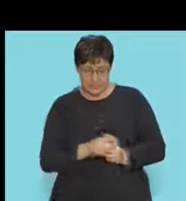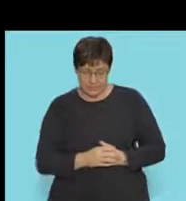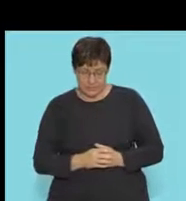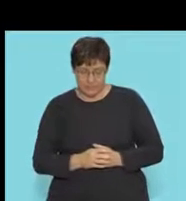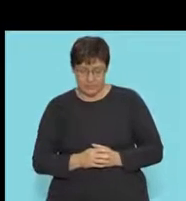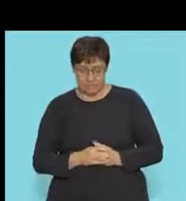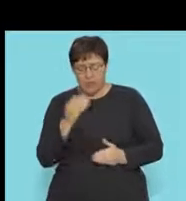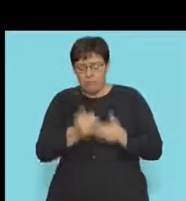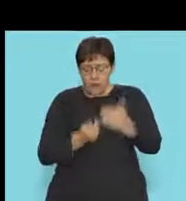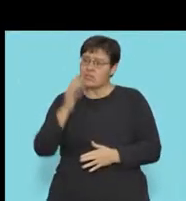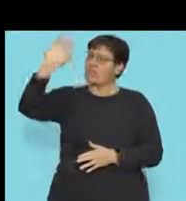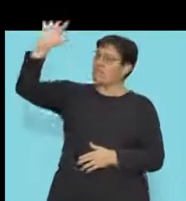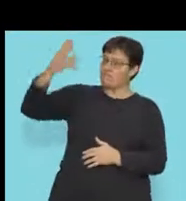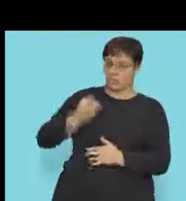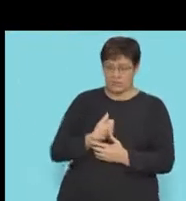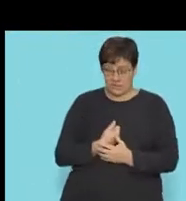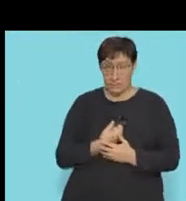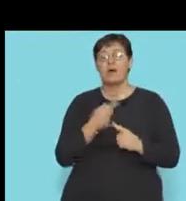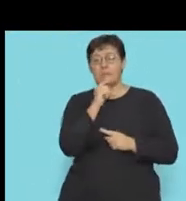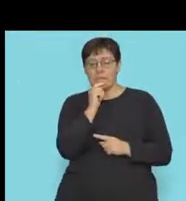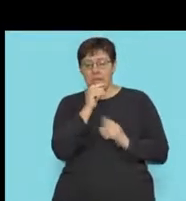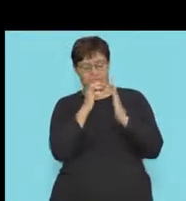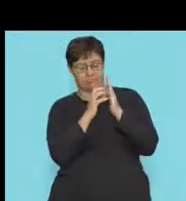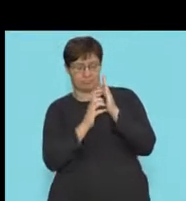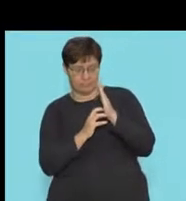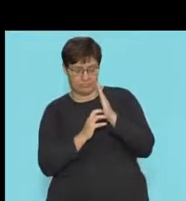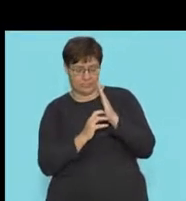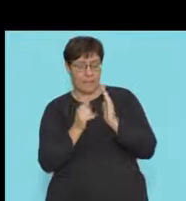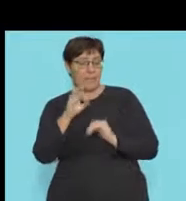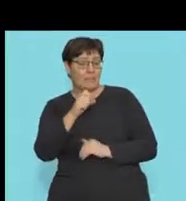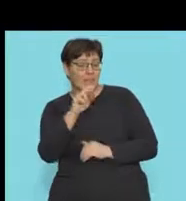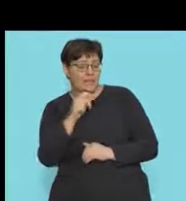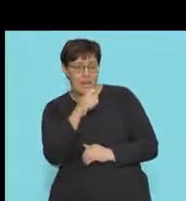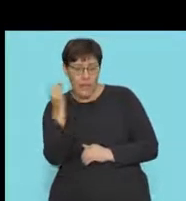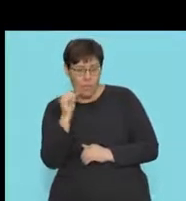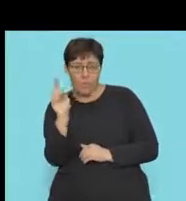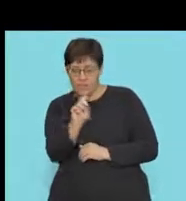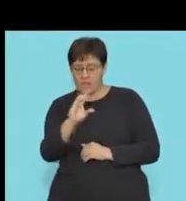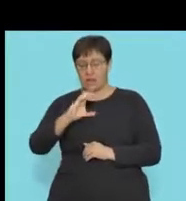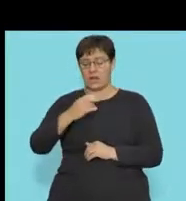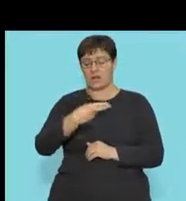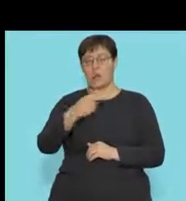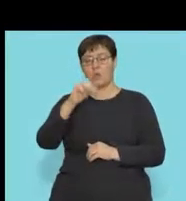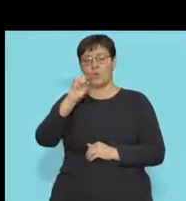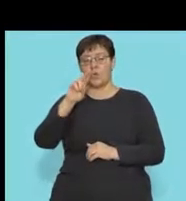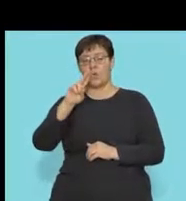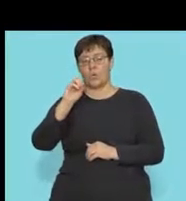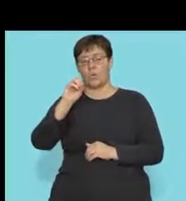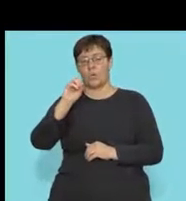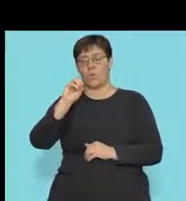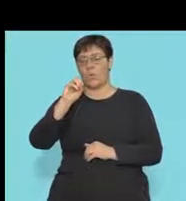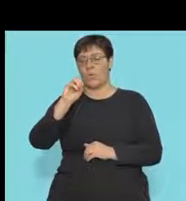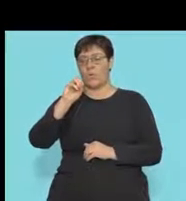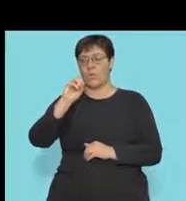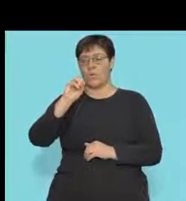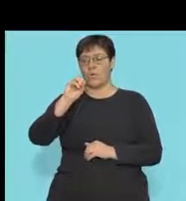This process of photosynthesis requires a pigment, and that pigment is called chlorophyll, and can only occur